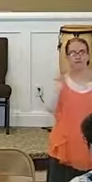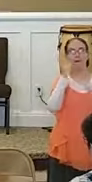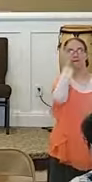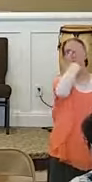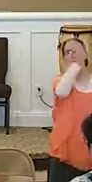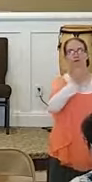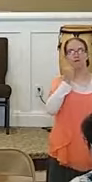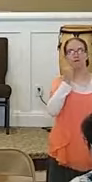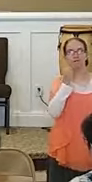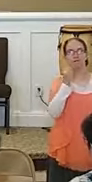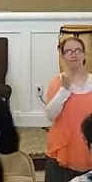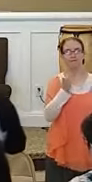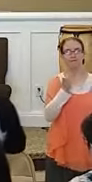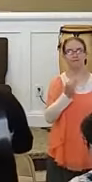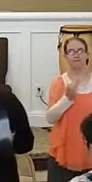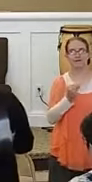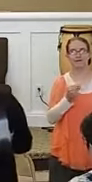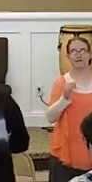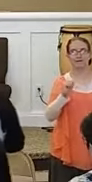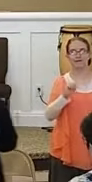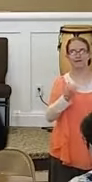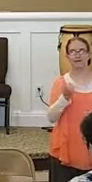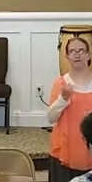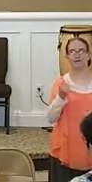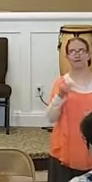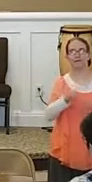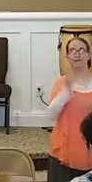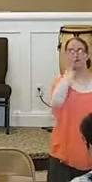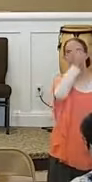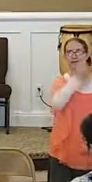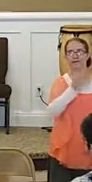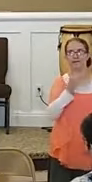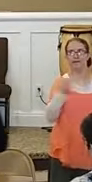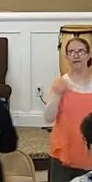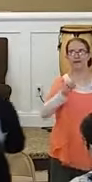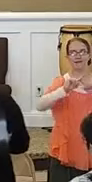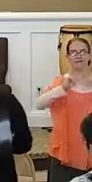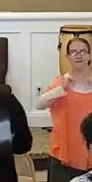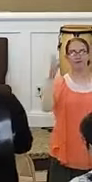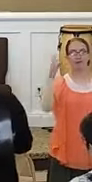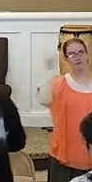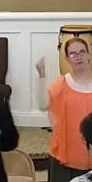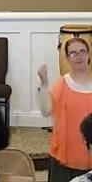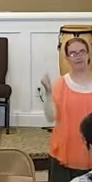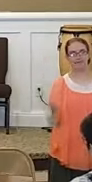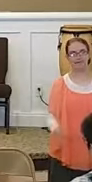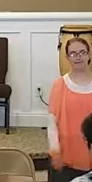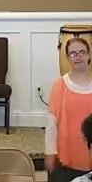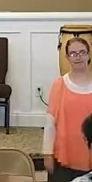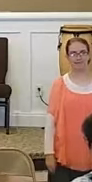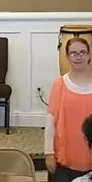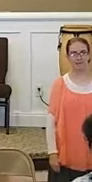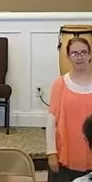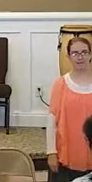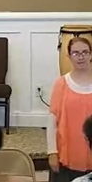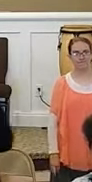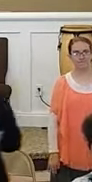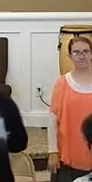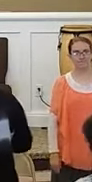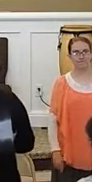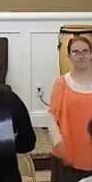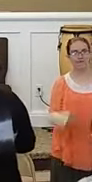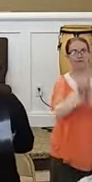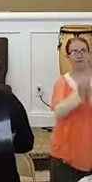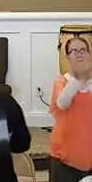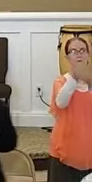Beautiful. Amen. There was another reason they called that gate Beautiful. He had a different reason for it anyway. Hallelujah. Begging